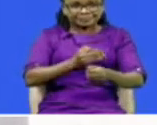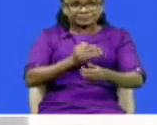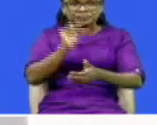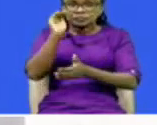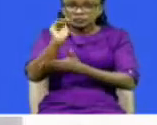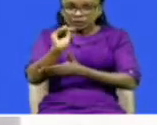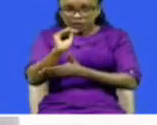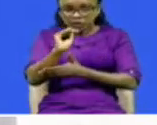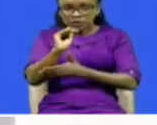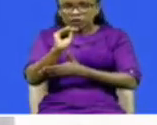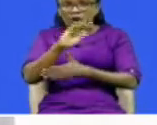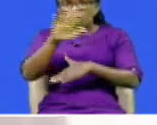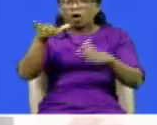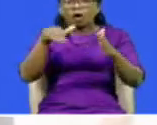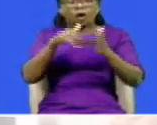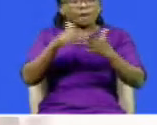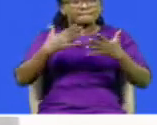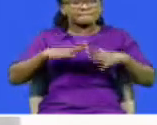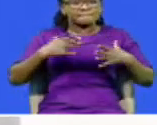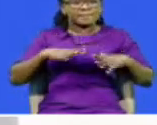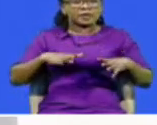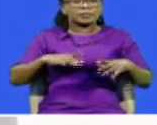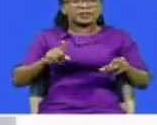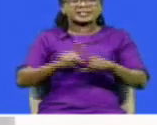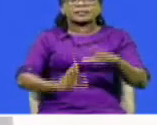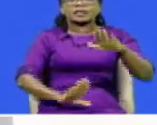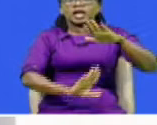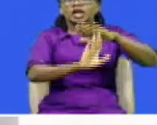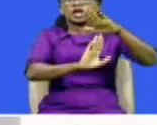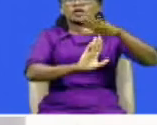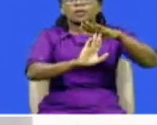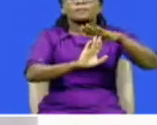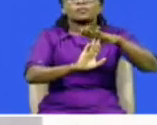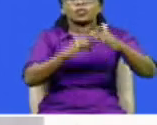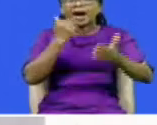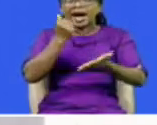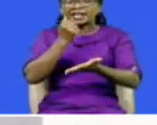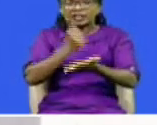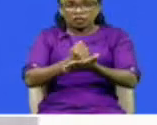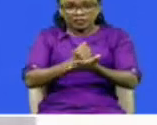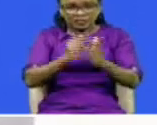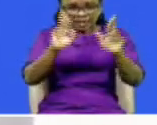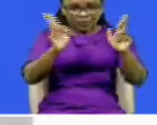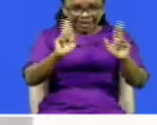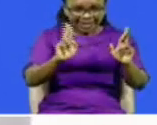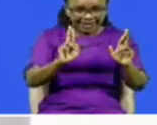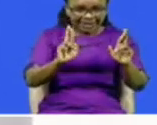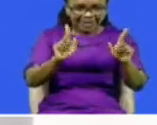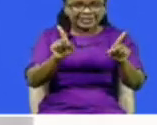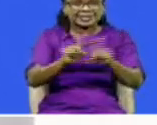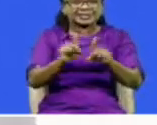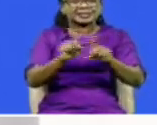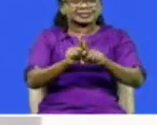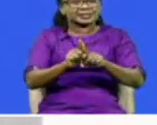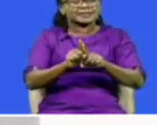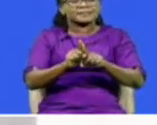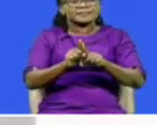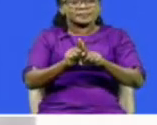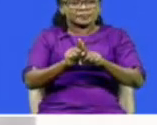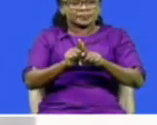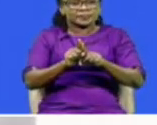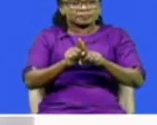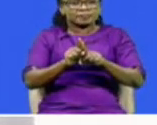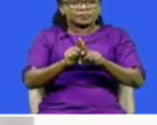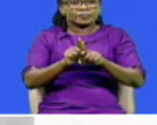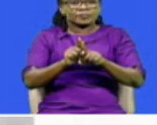the highest, you know, people seeking the office, and we are ready and willing to mediate in cases like those.